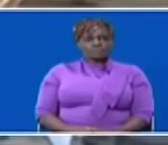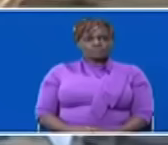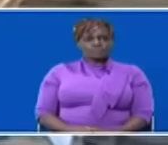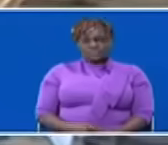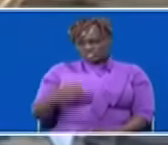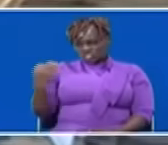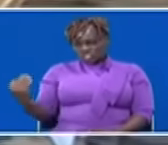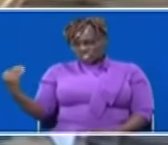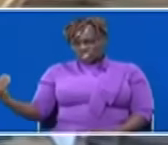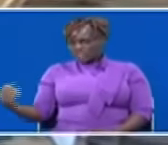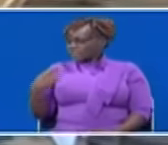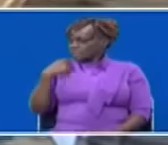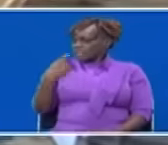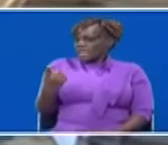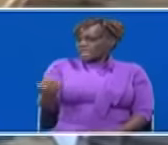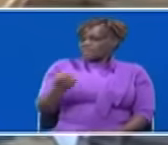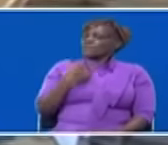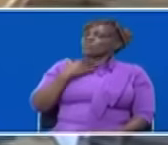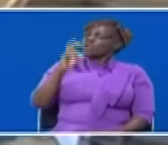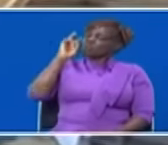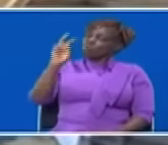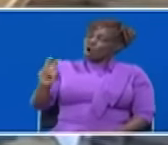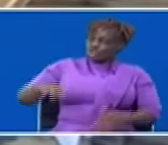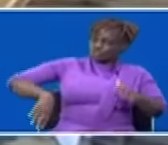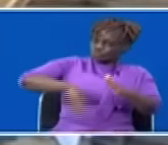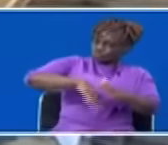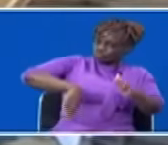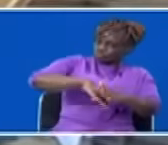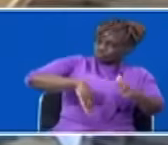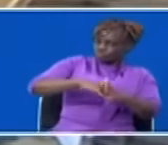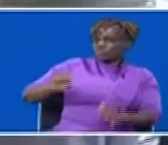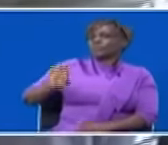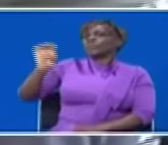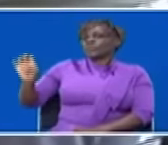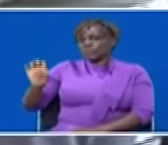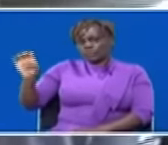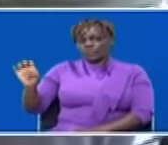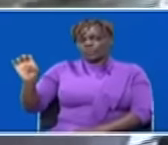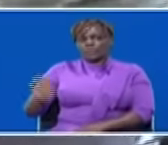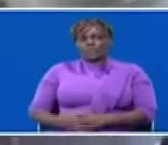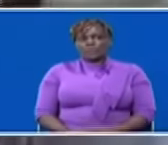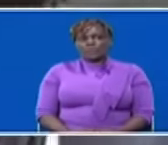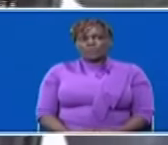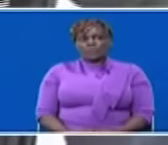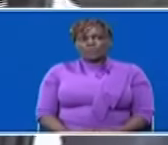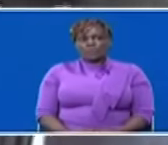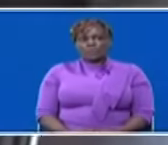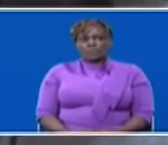The students are said to have demanded to watch one of the games in the ongoing European Football Championships.